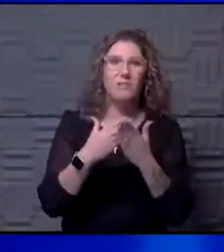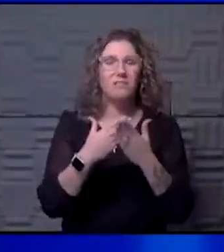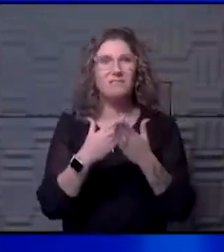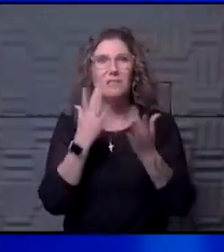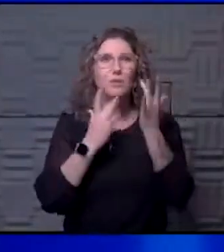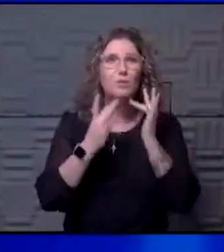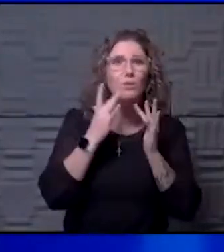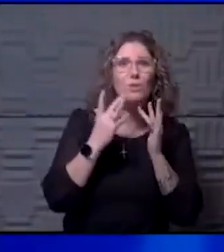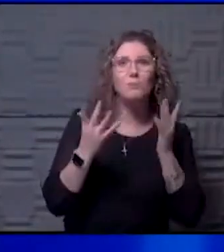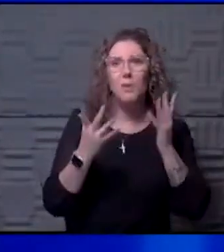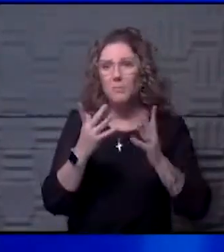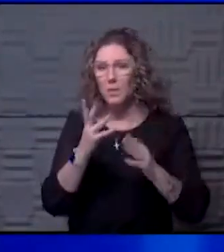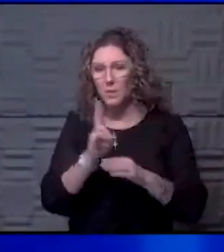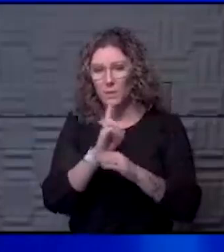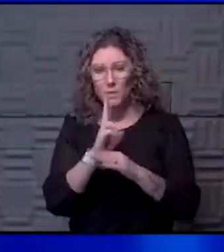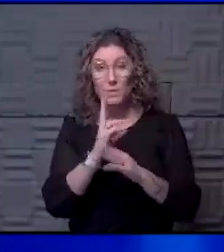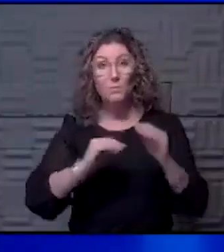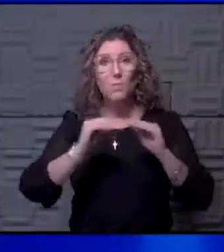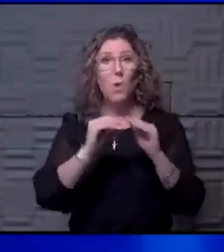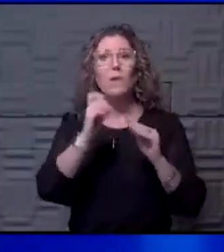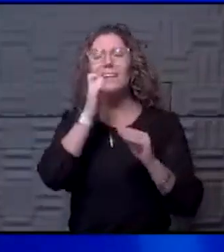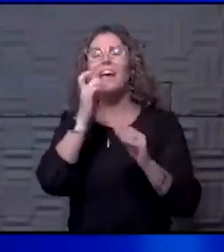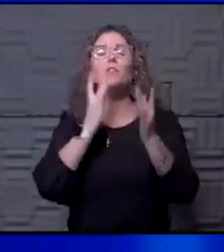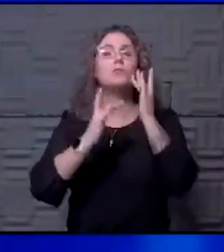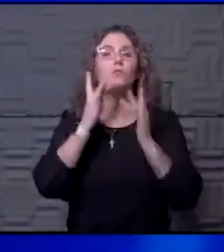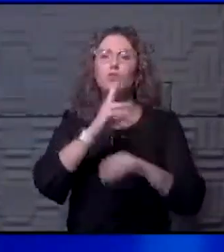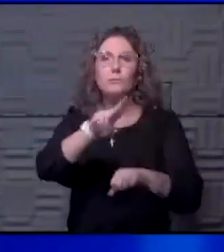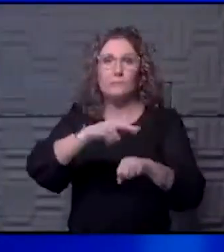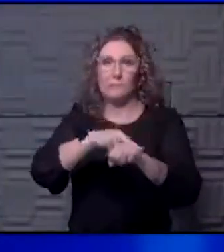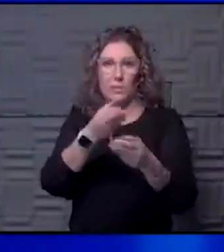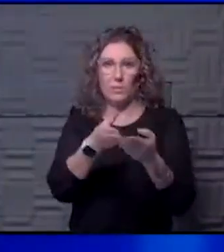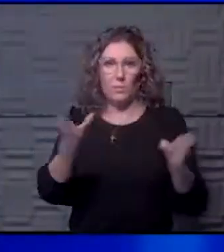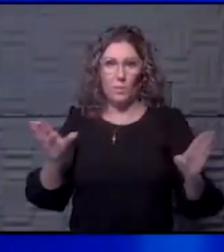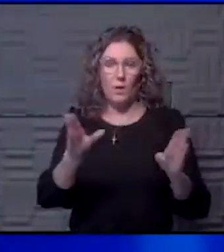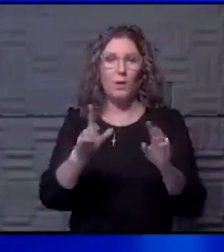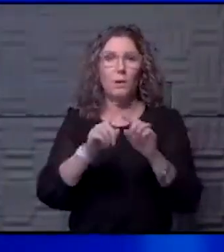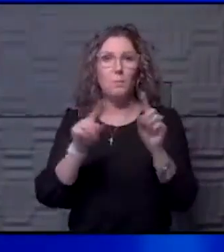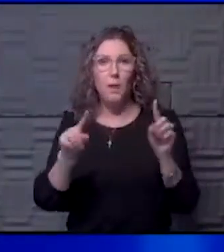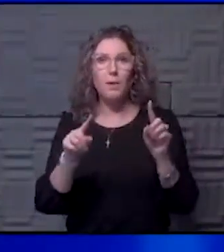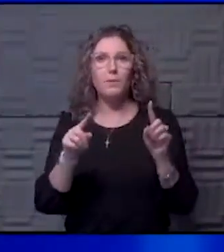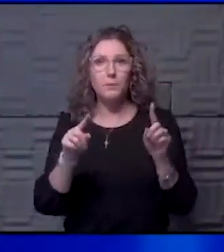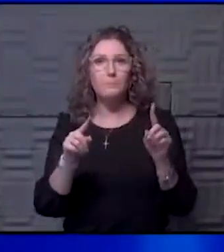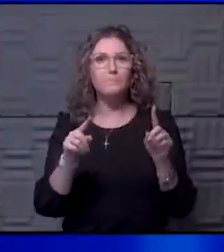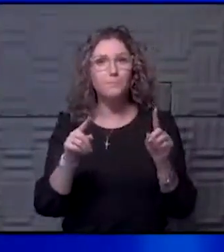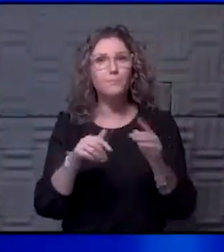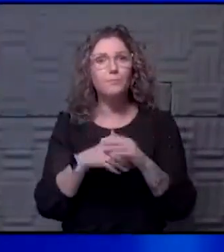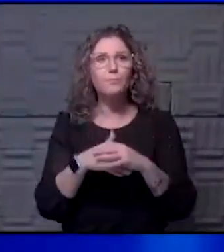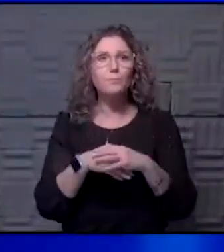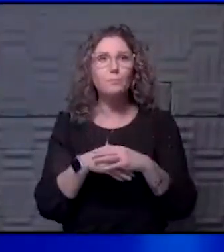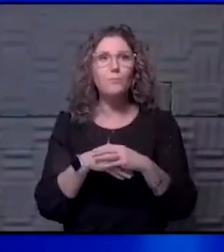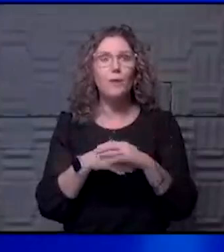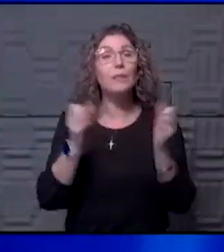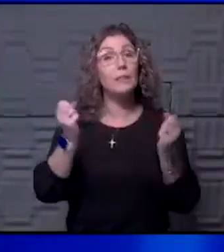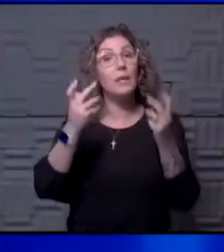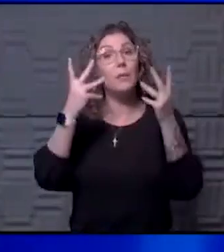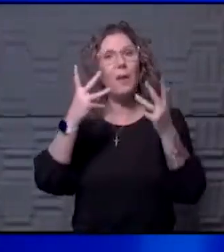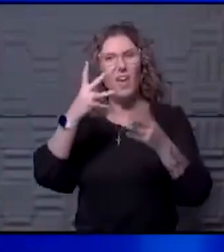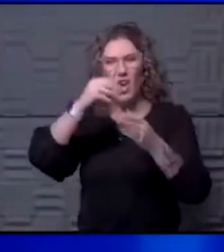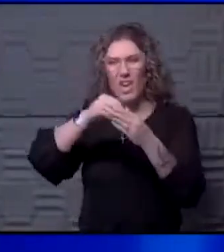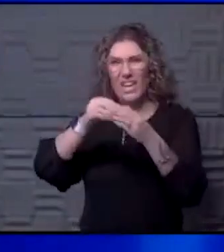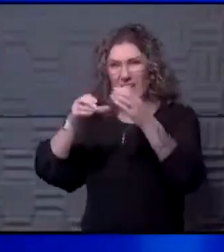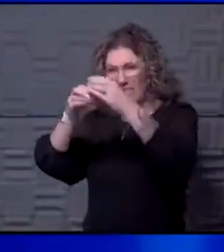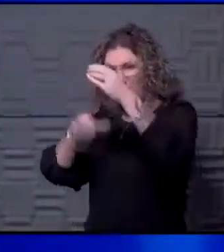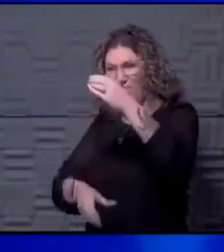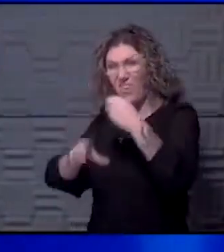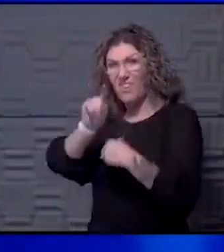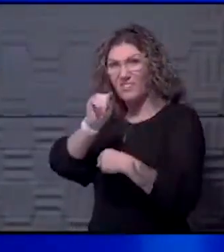maybe in that we're using more. Not that there's a shortage nationwide of oxygen. It's just that there's the amount that's in the tank in a